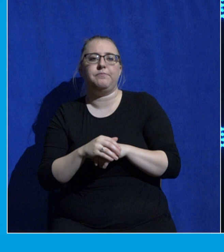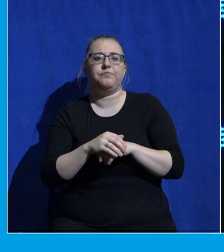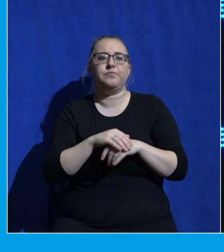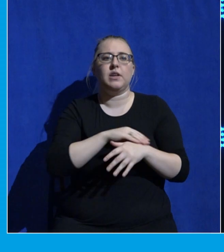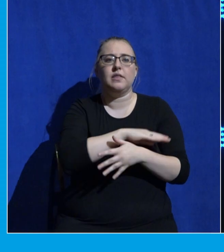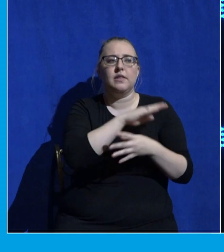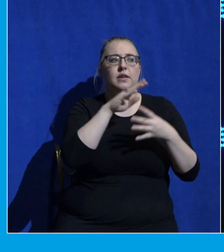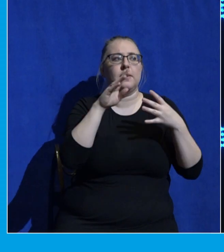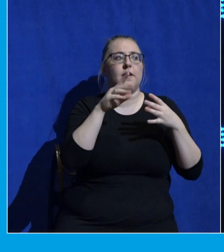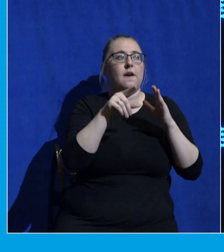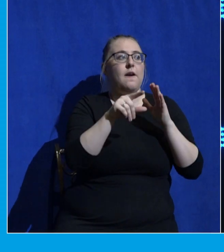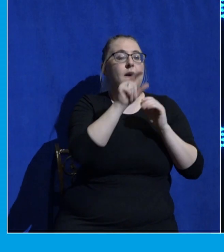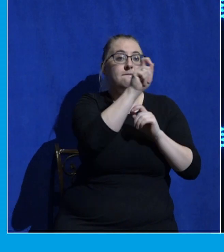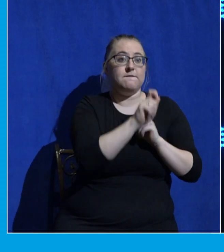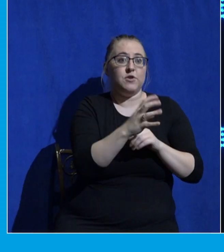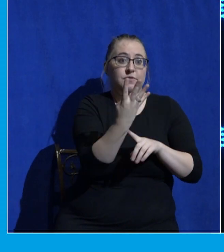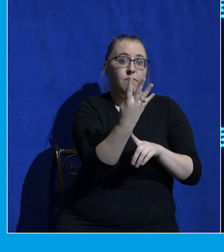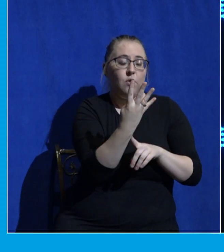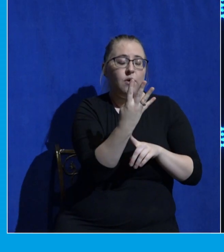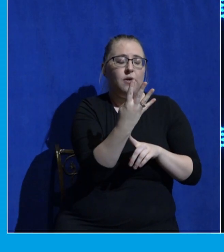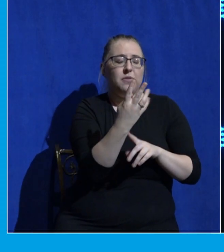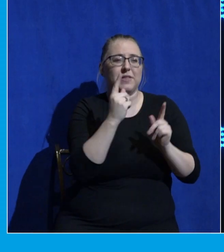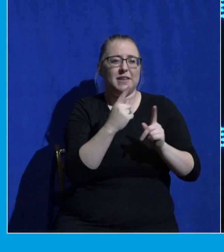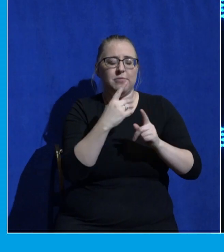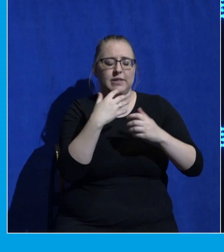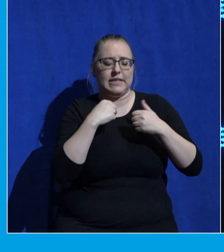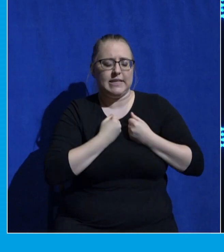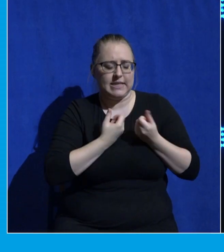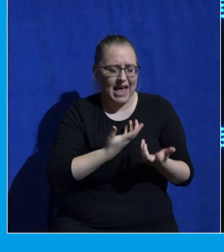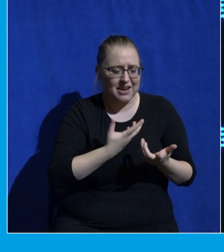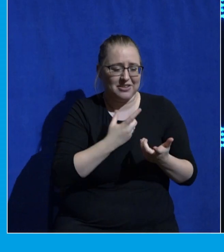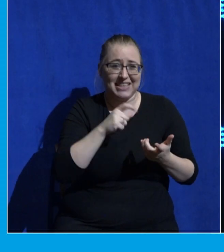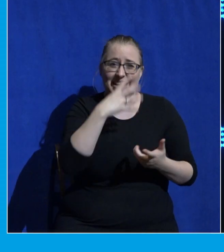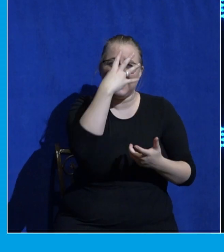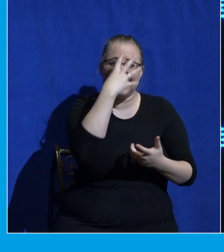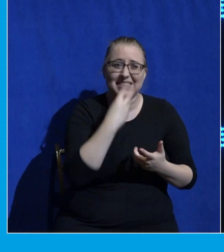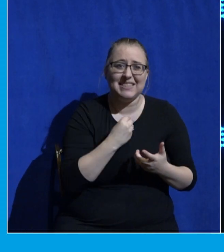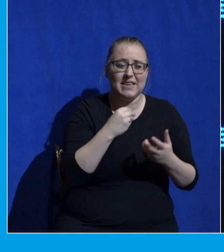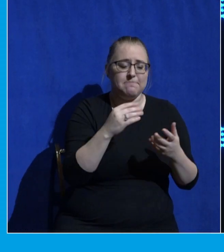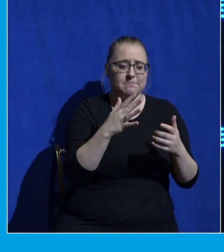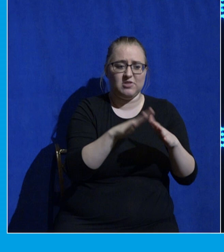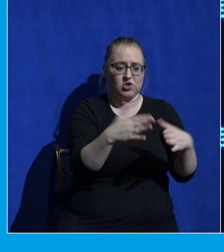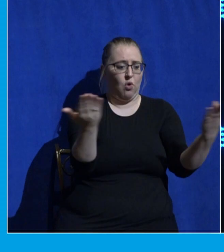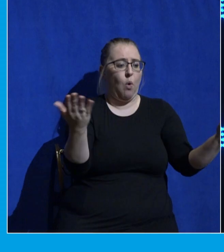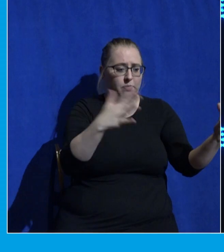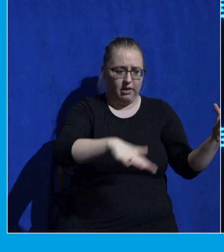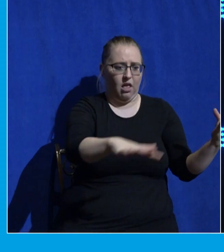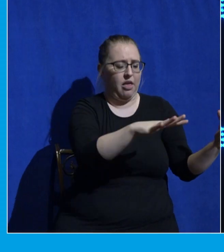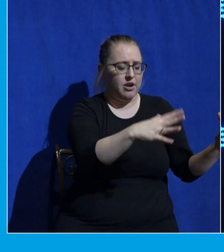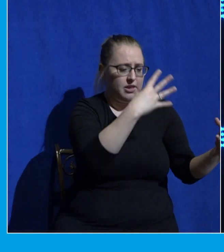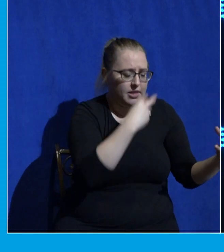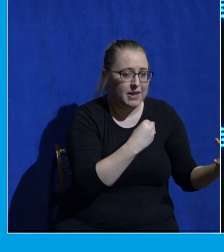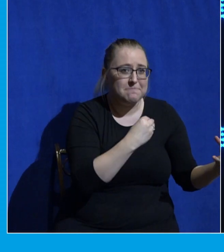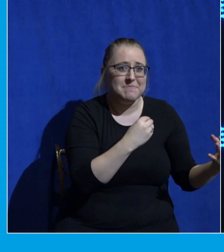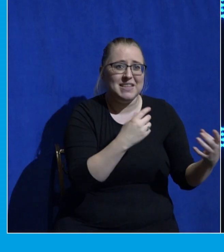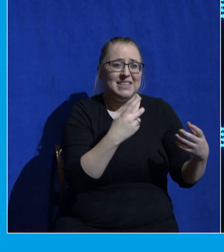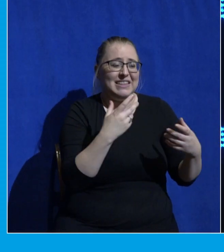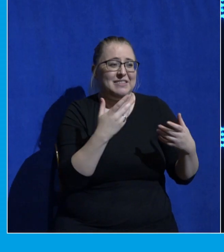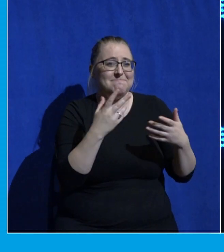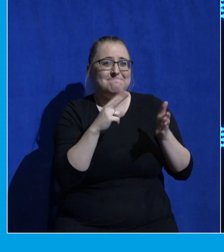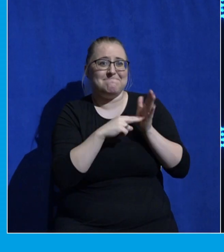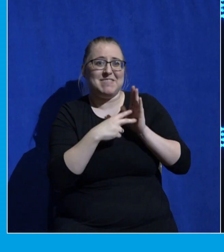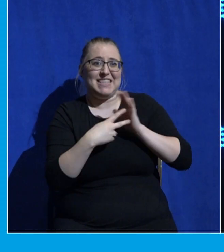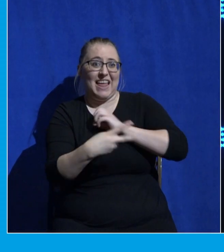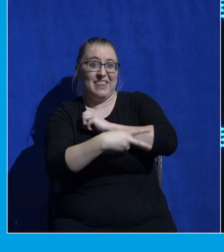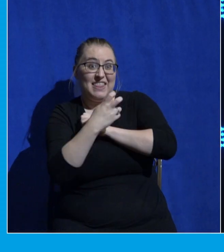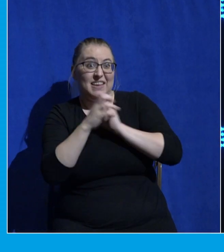tired, they had to sleep out in the open, leaving them vulnerable to robbers and thieves. When the fear of going to sleep popped up,